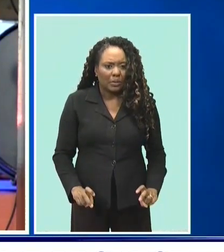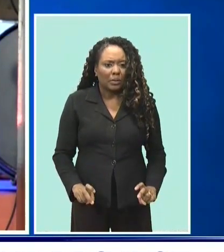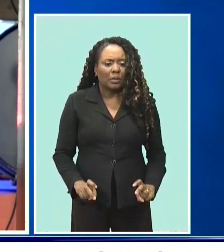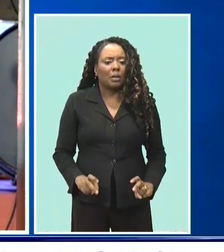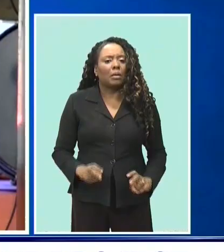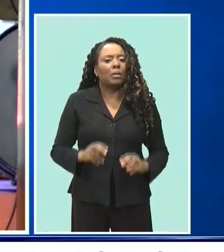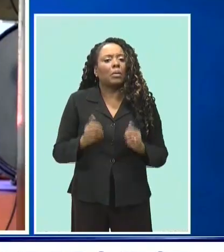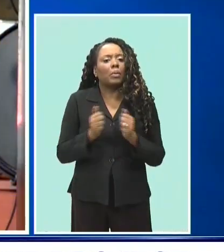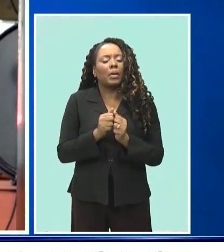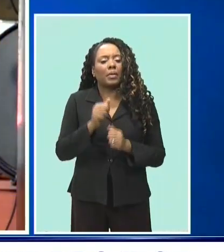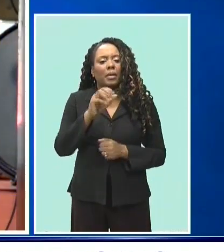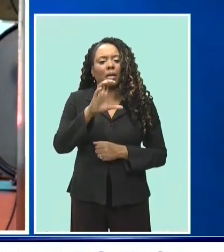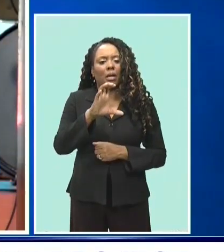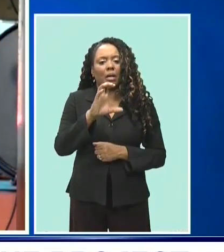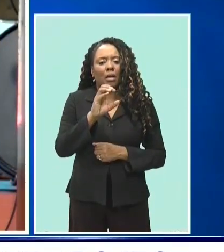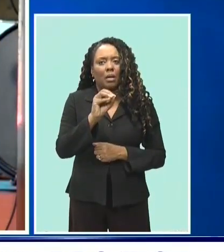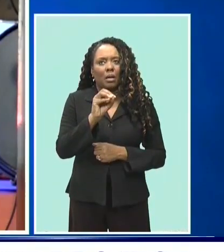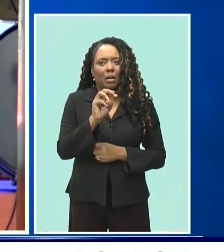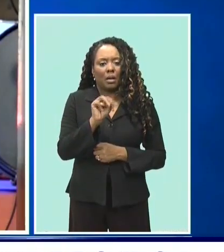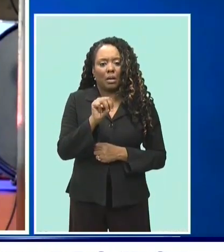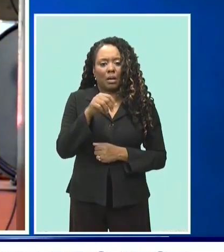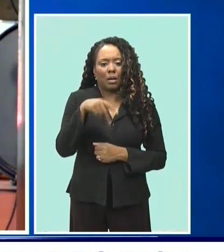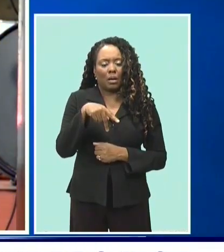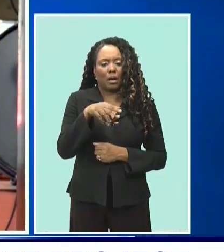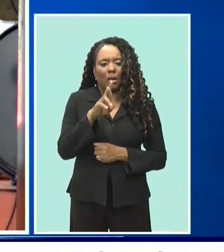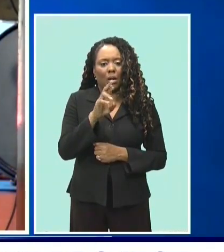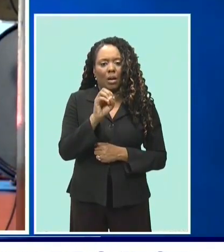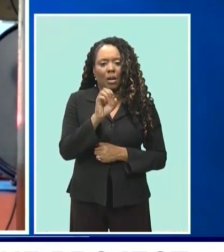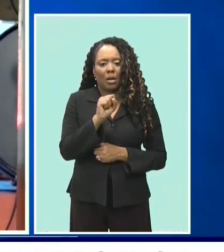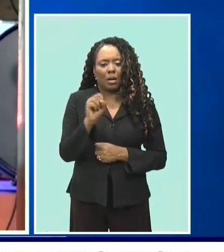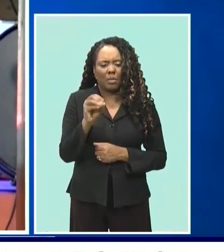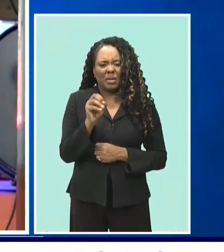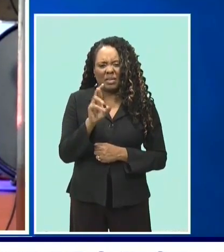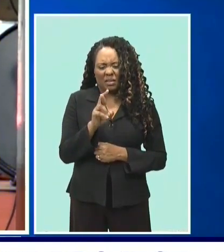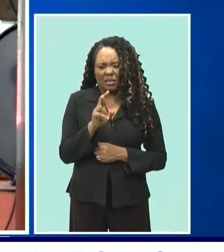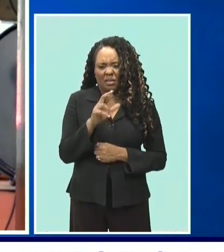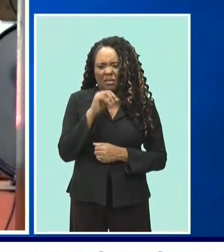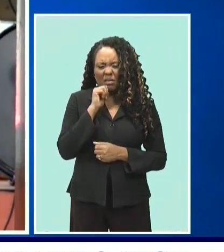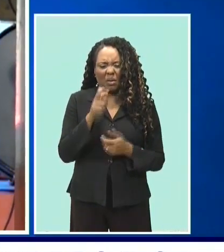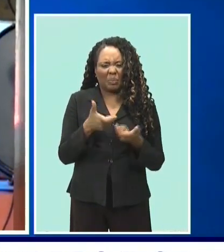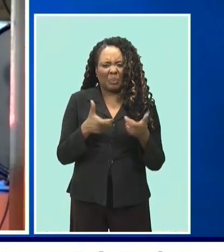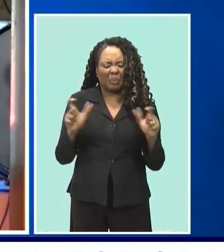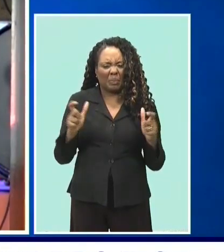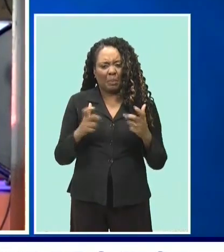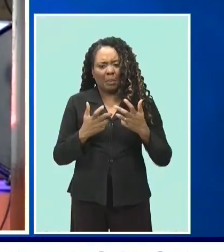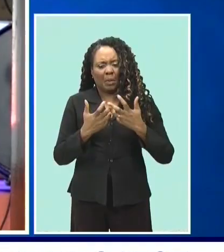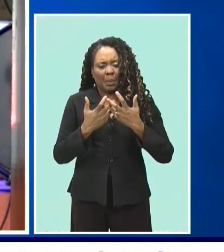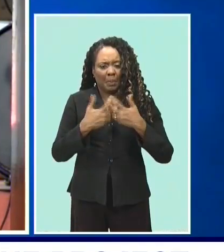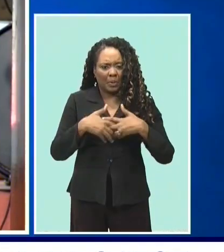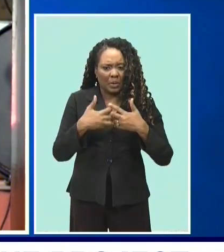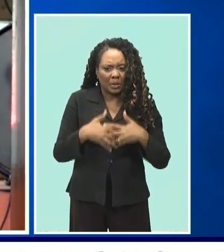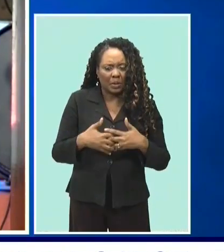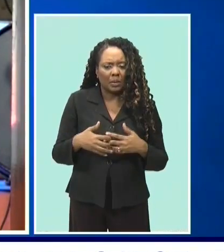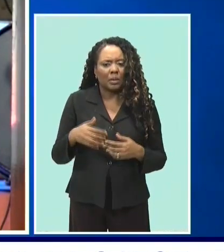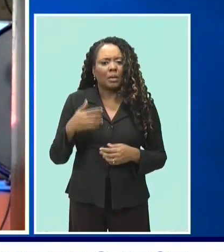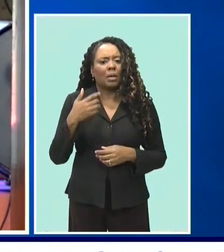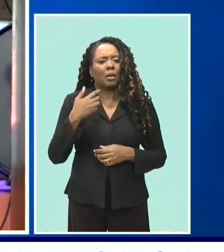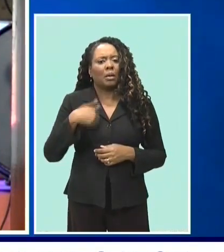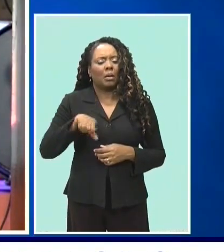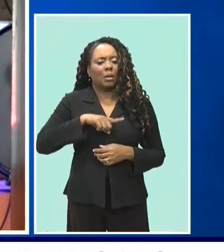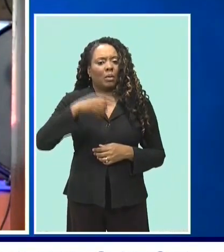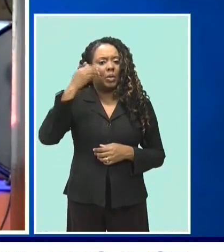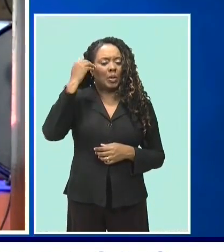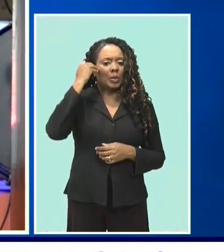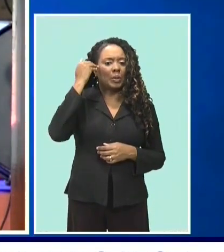compressor, which with a small bit. We know that the lateral services done by the Water Authority could